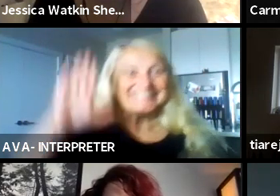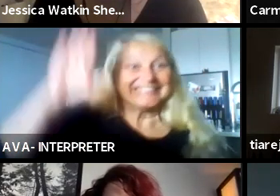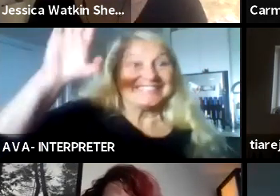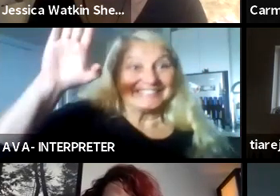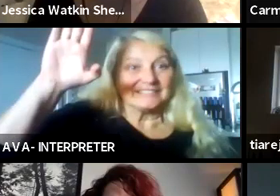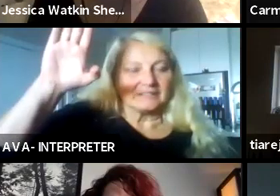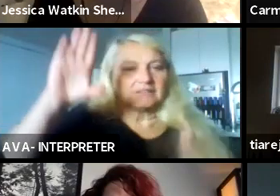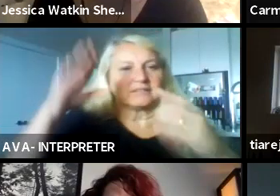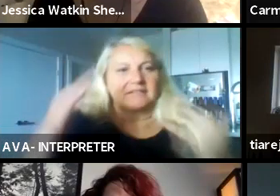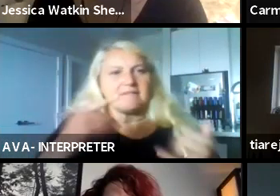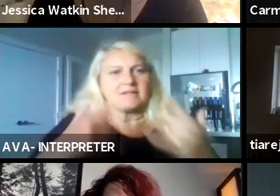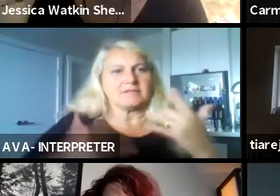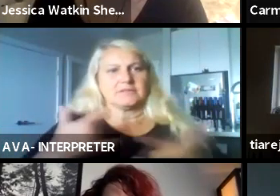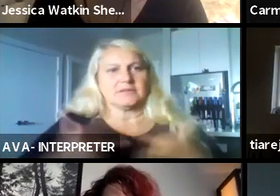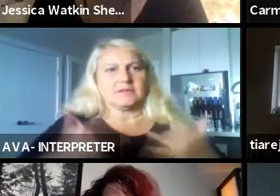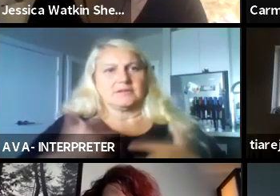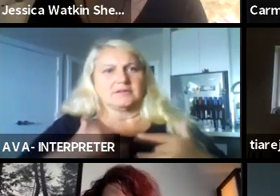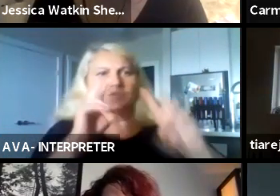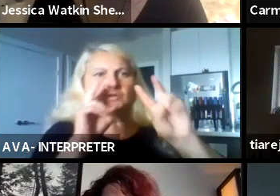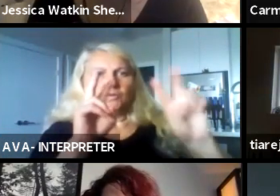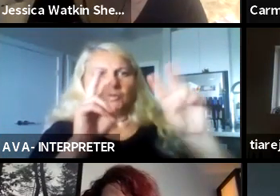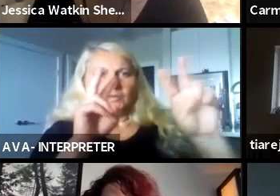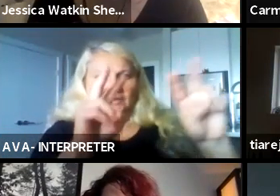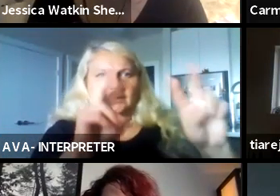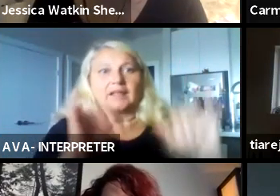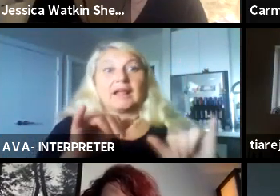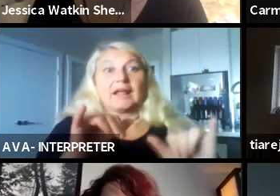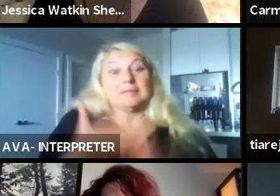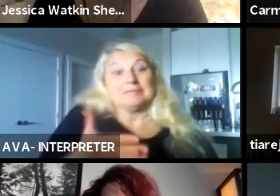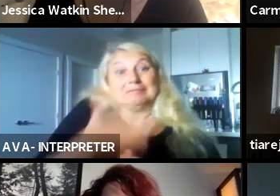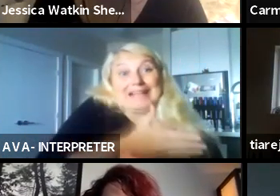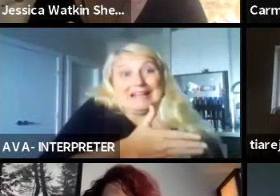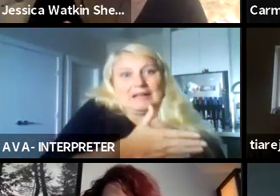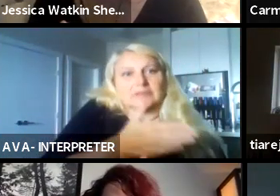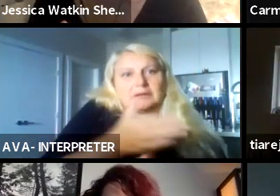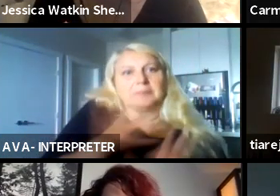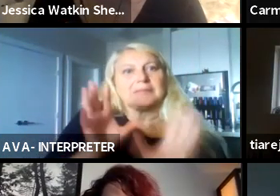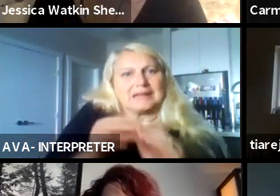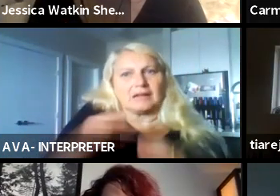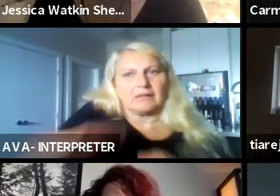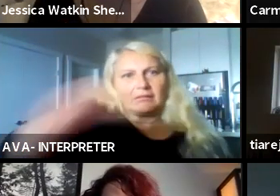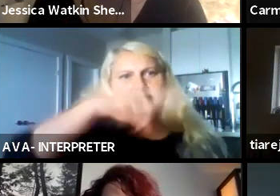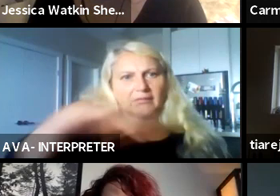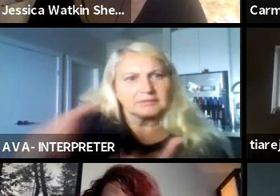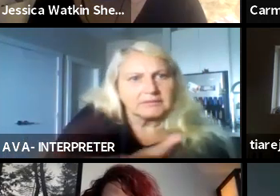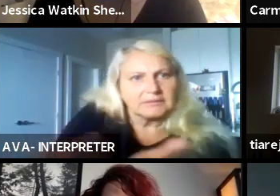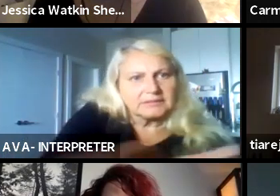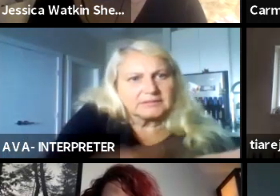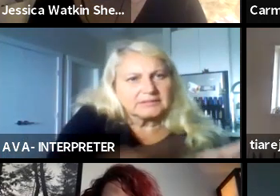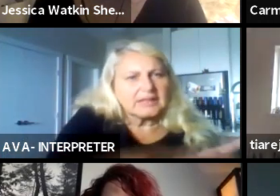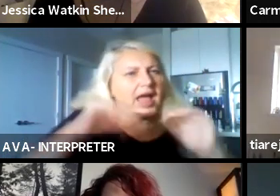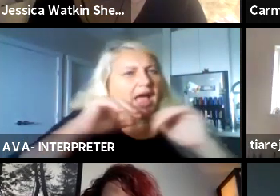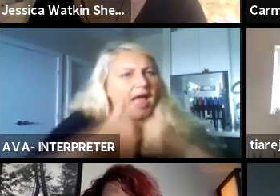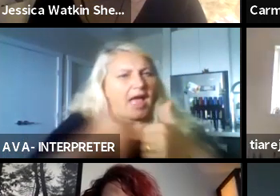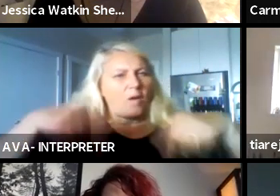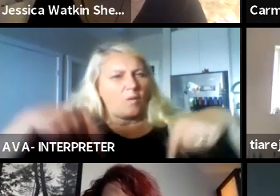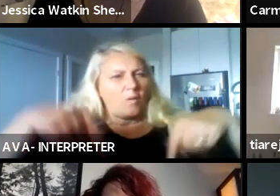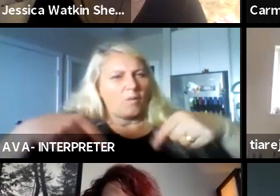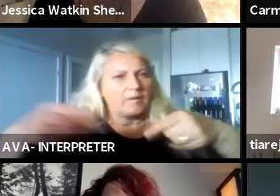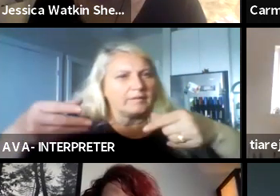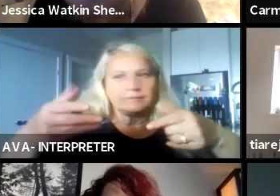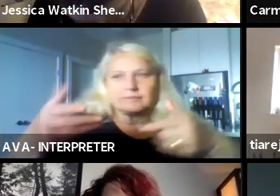I look forward to maybe us having a conversation prior to our next meeting about how to facilitate